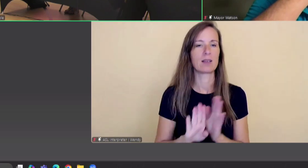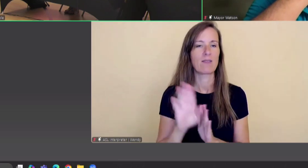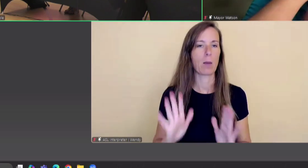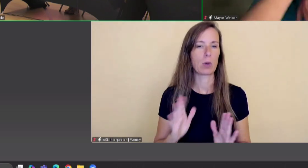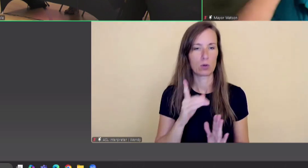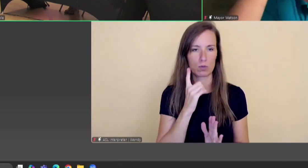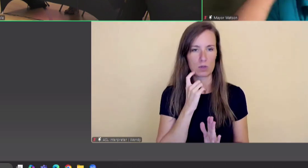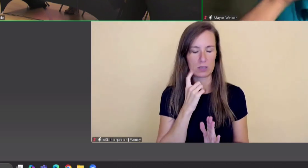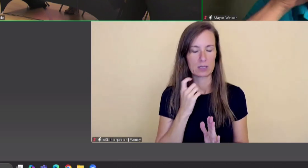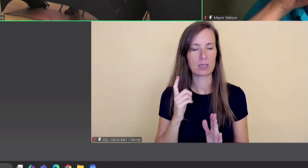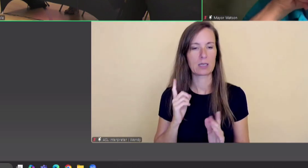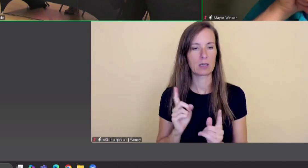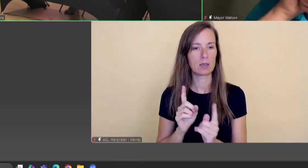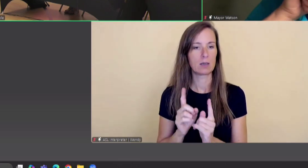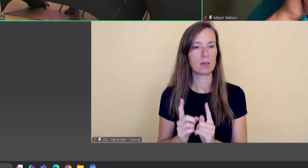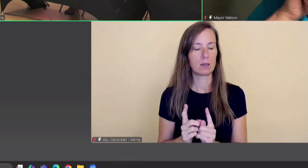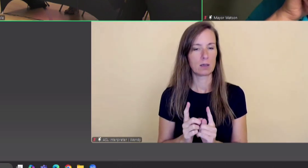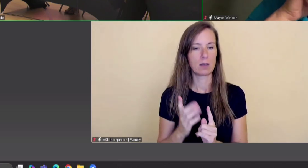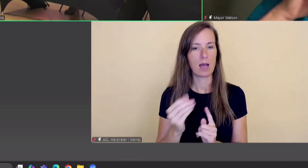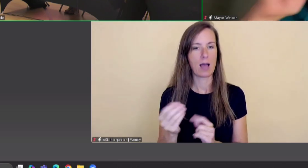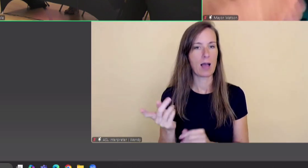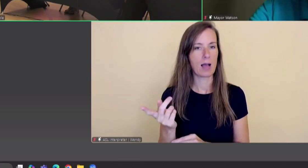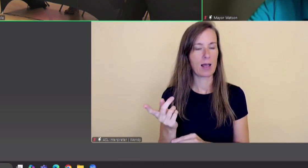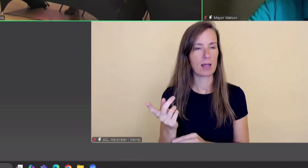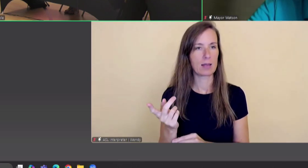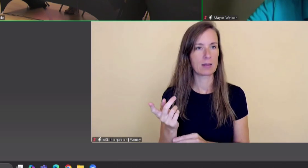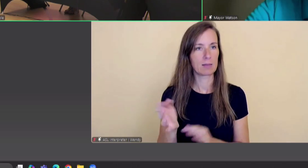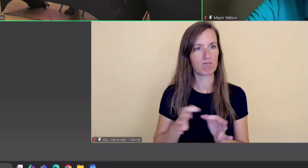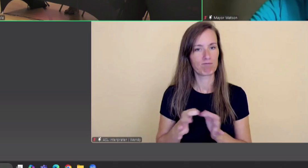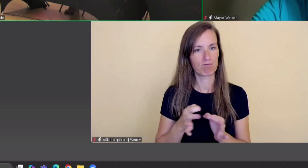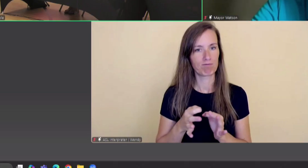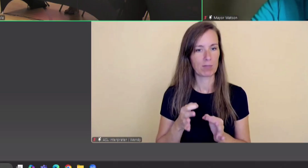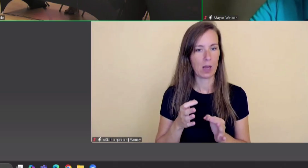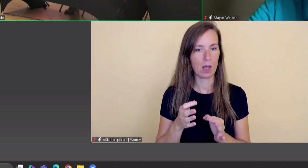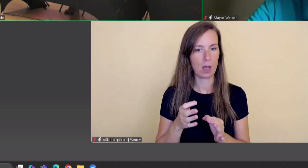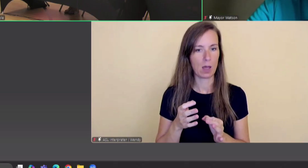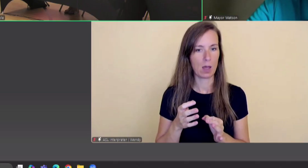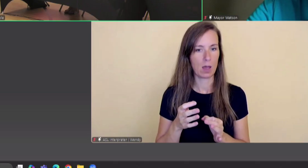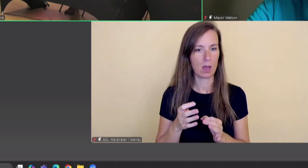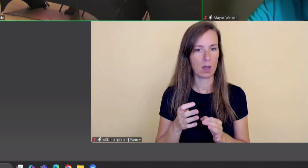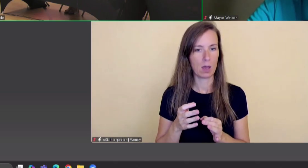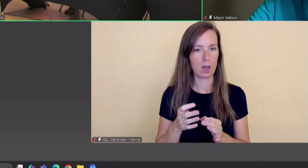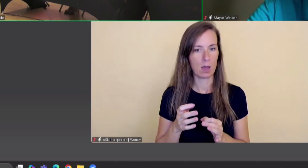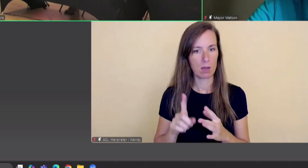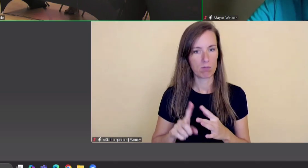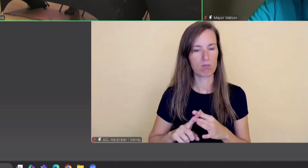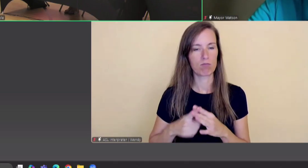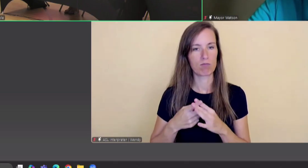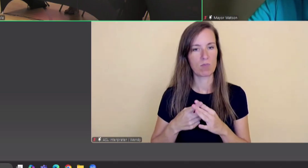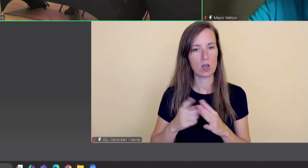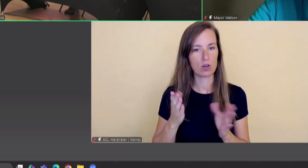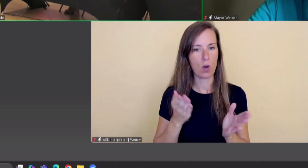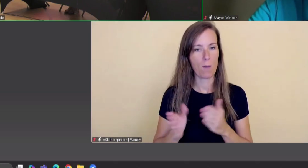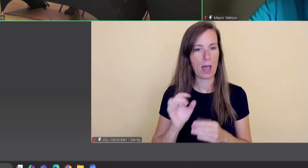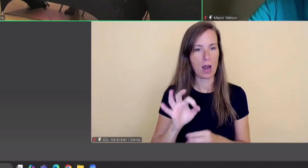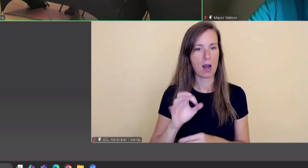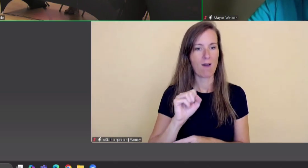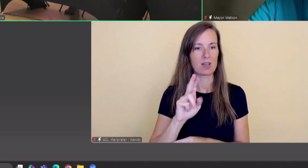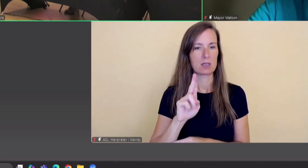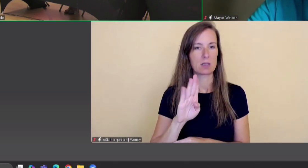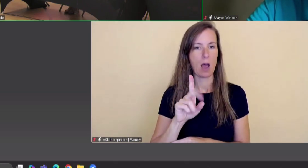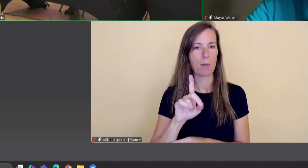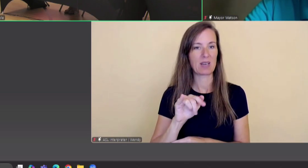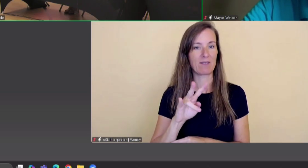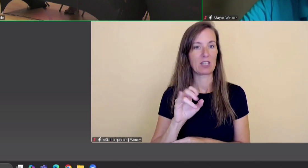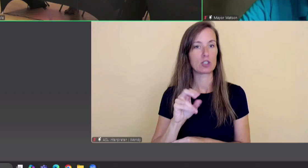indicated to me that the preliminary plan of subdivision has been resubmitted to parking planning, and